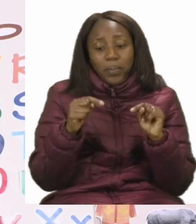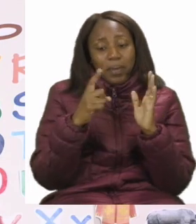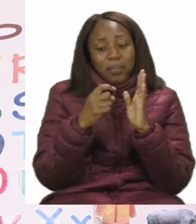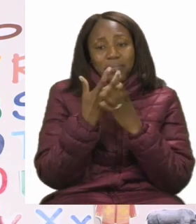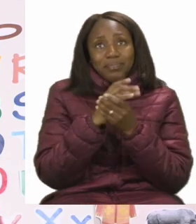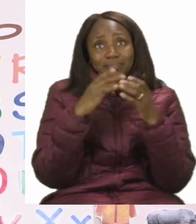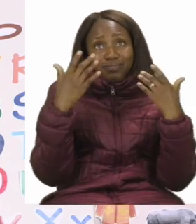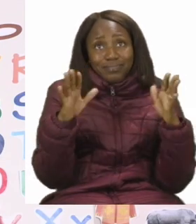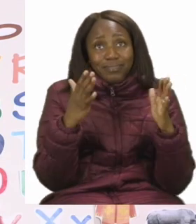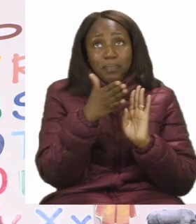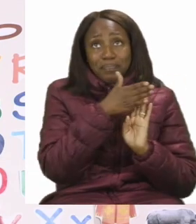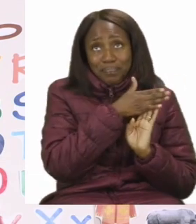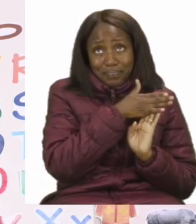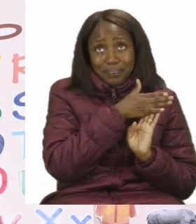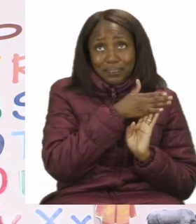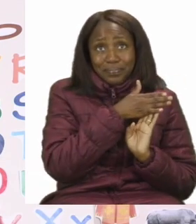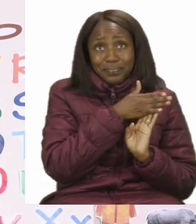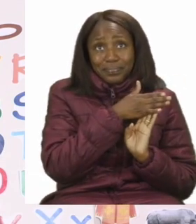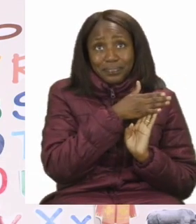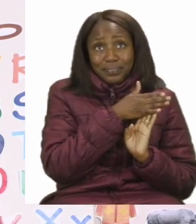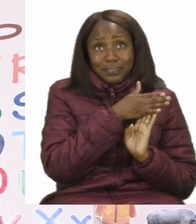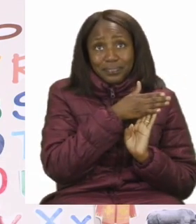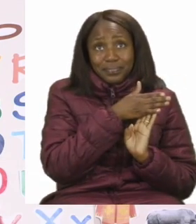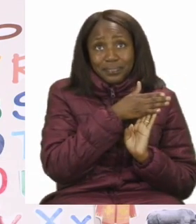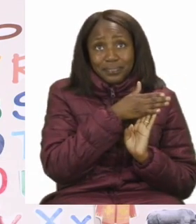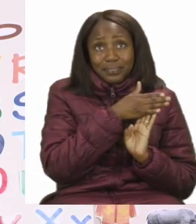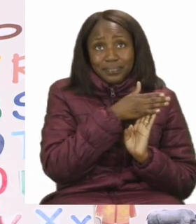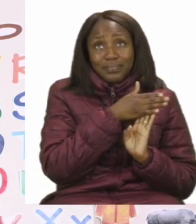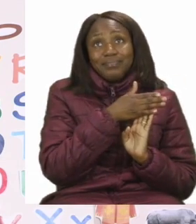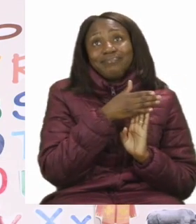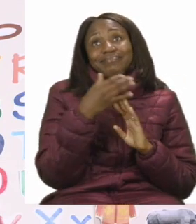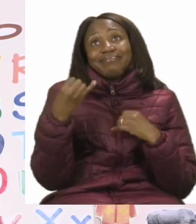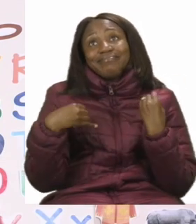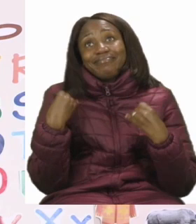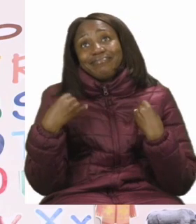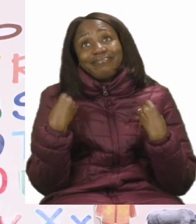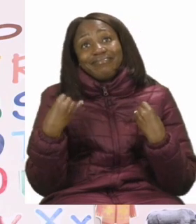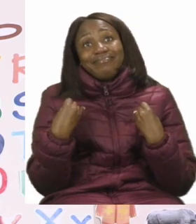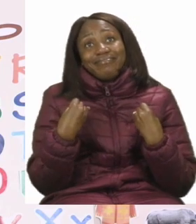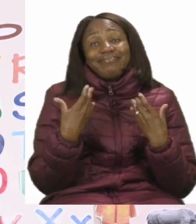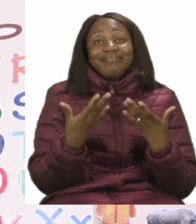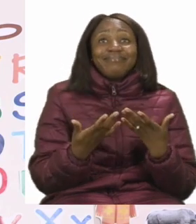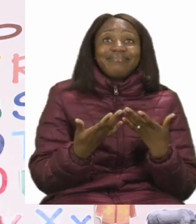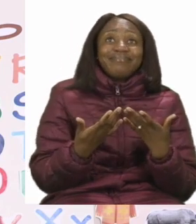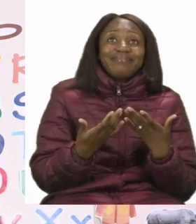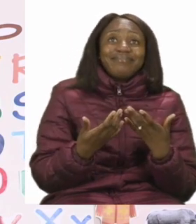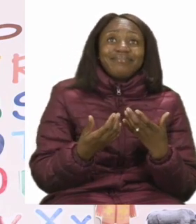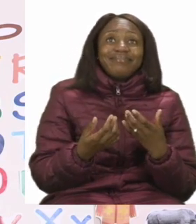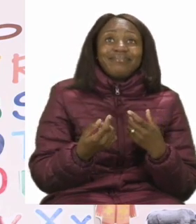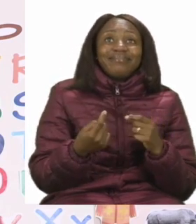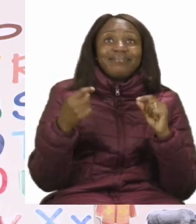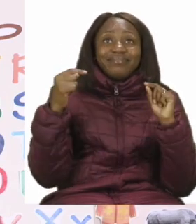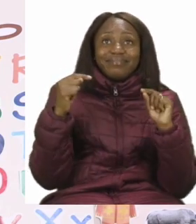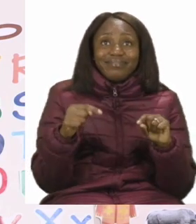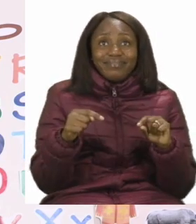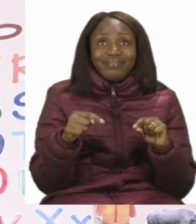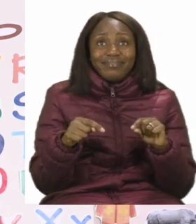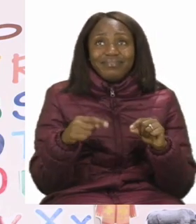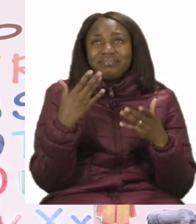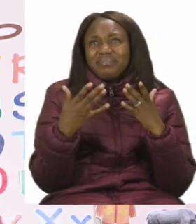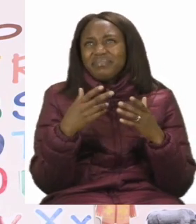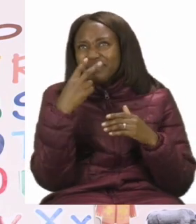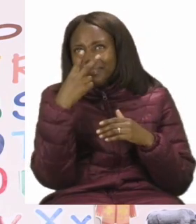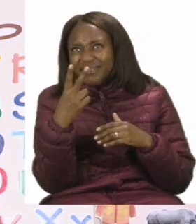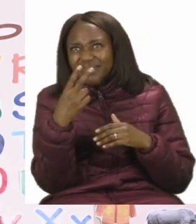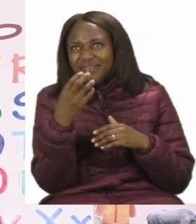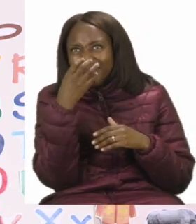and protected, I am going to have some fun. Now, before we go, let's first see if we can find